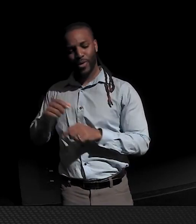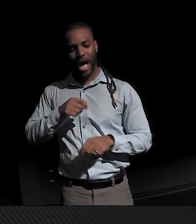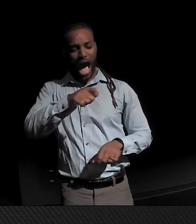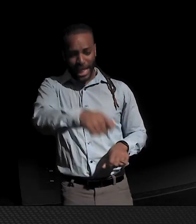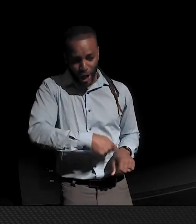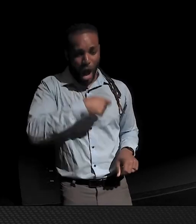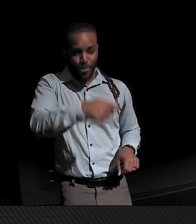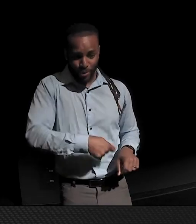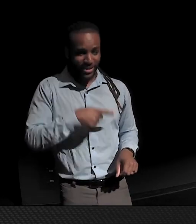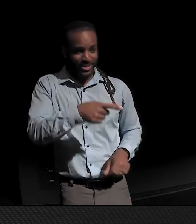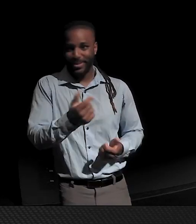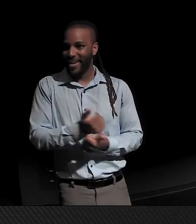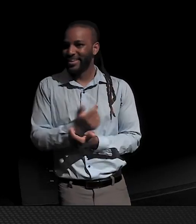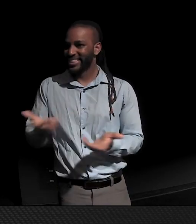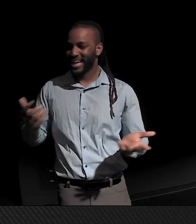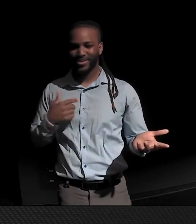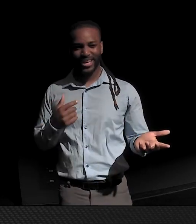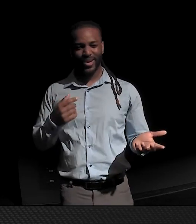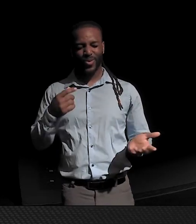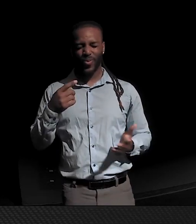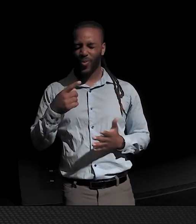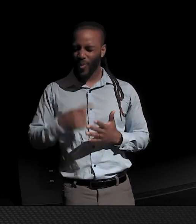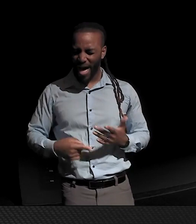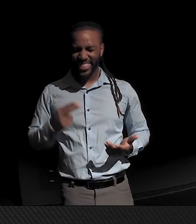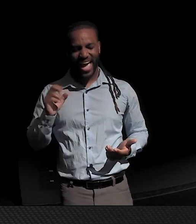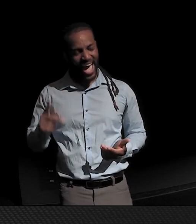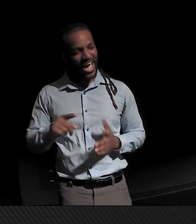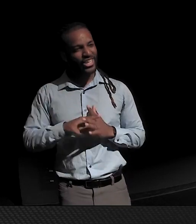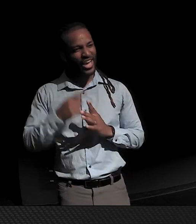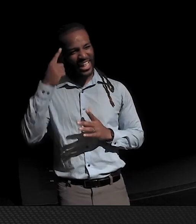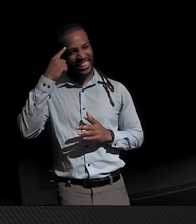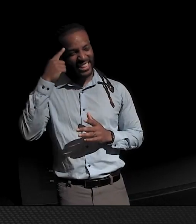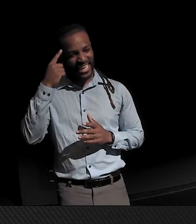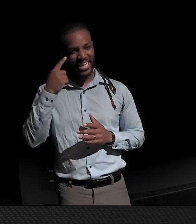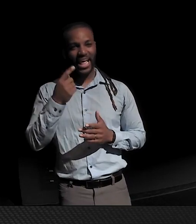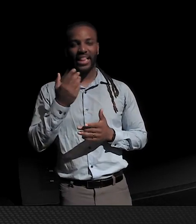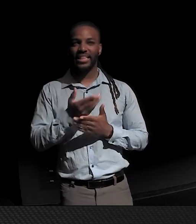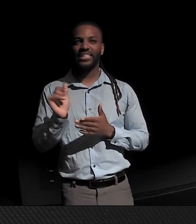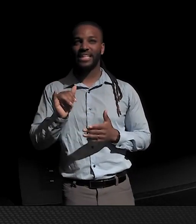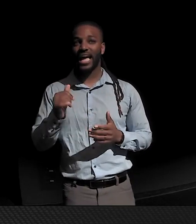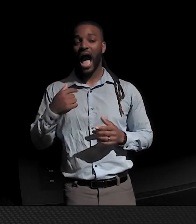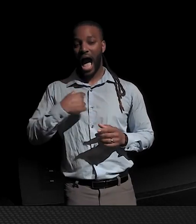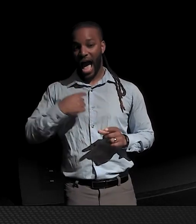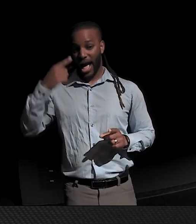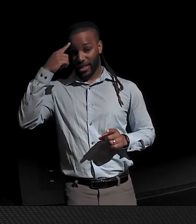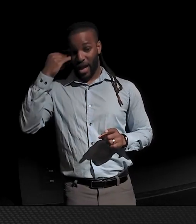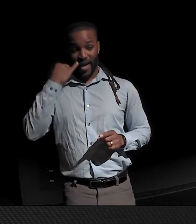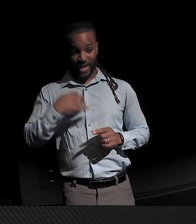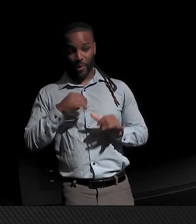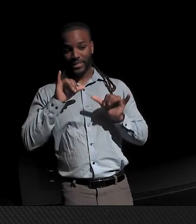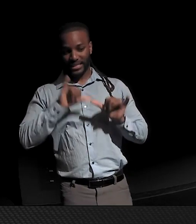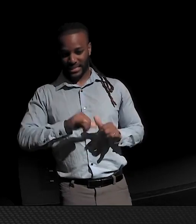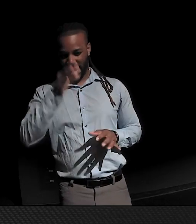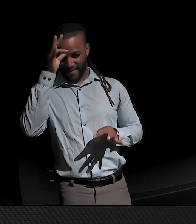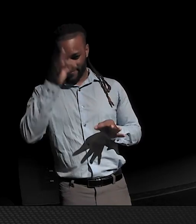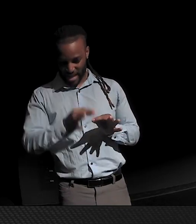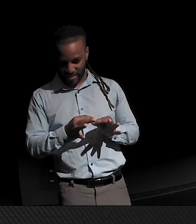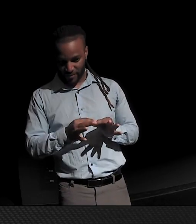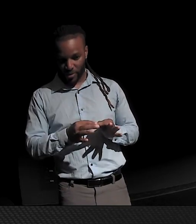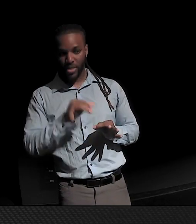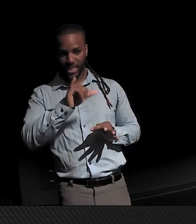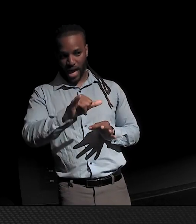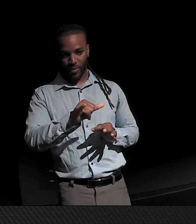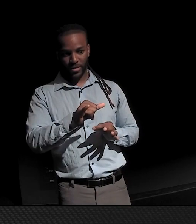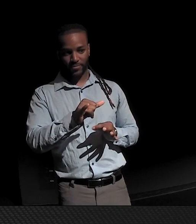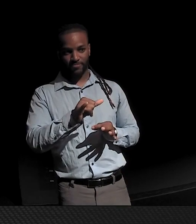all this stuff. I mean, I was like, what the heck? I started thinking things like, I thought if I would have stayed faithful, that I would have